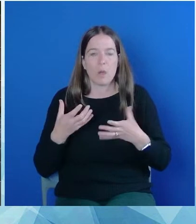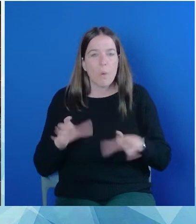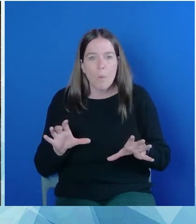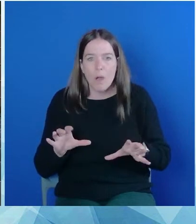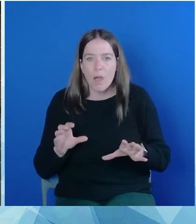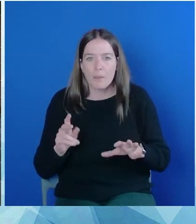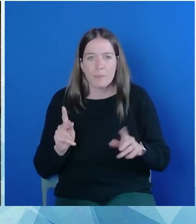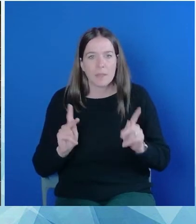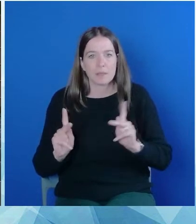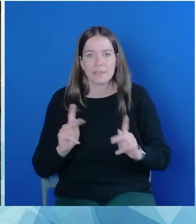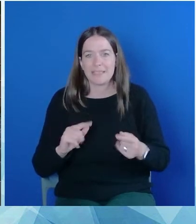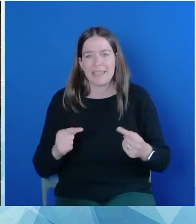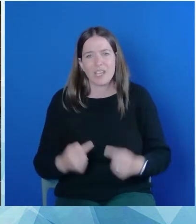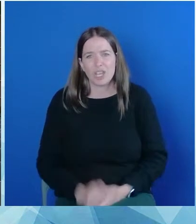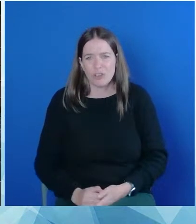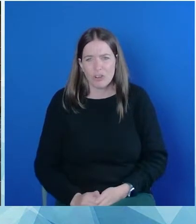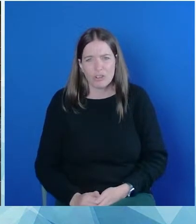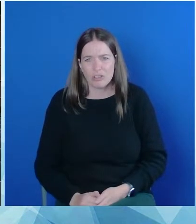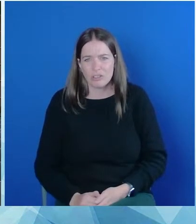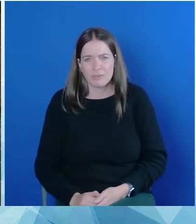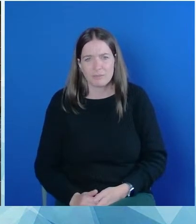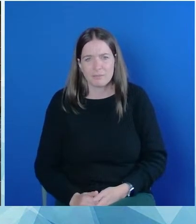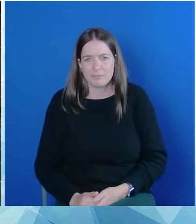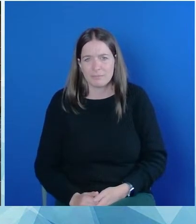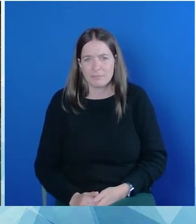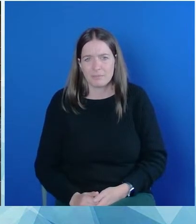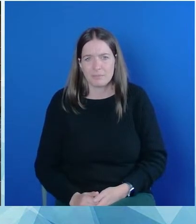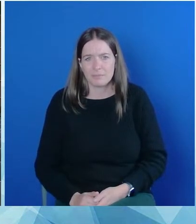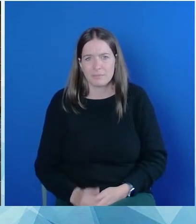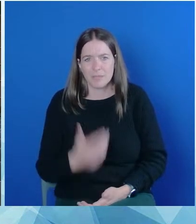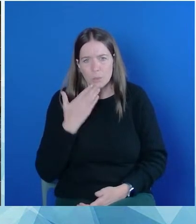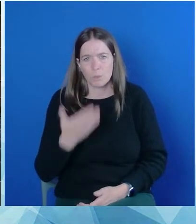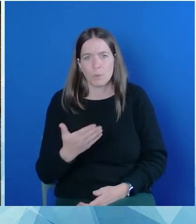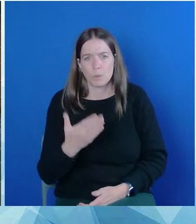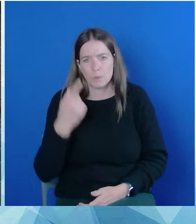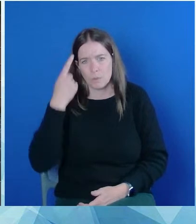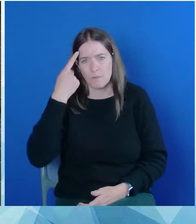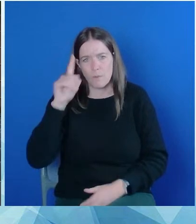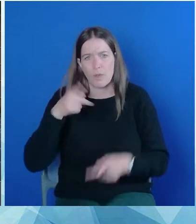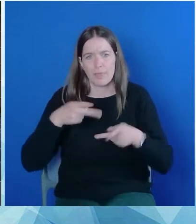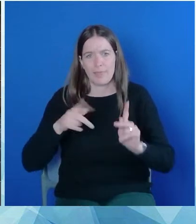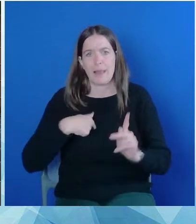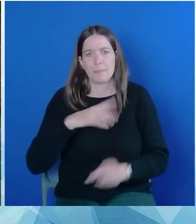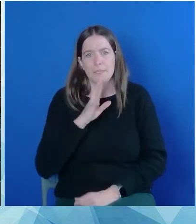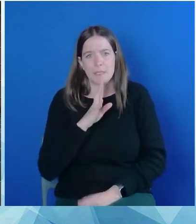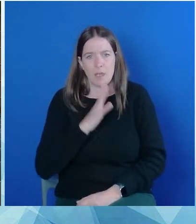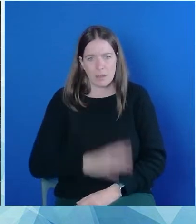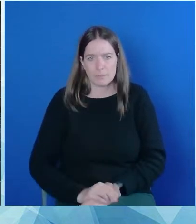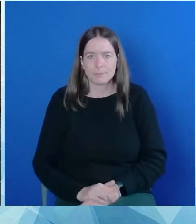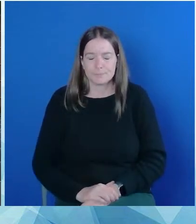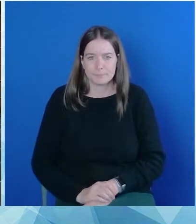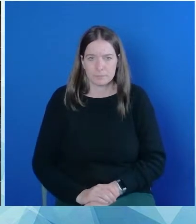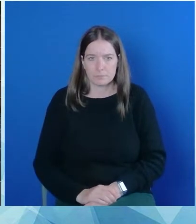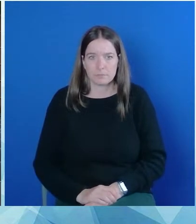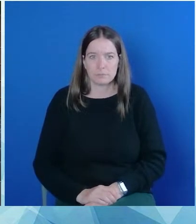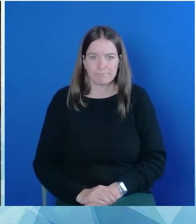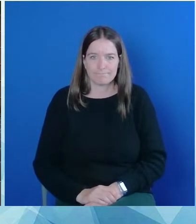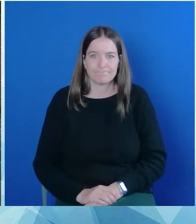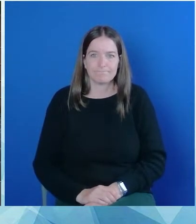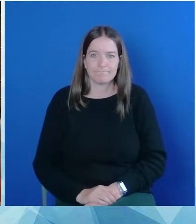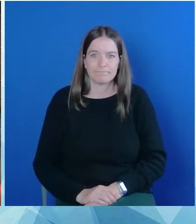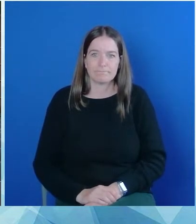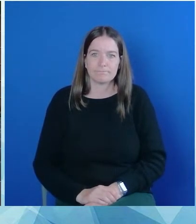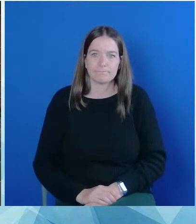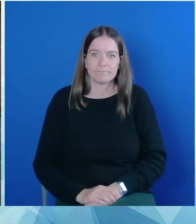I just don't want people to hurt each other. Thank you. Thank you. Thank you for allowing me to speak.